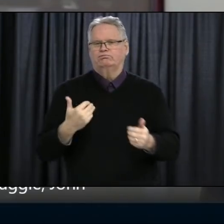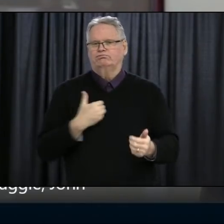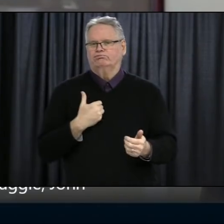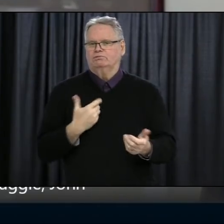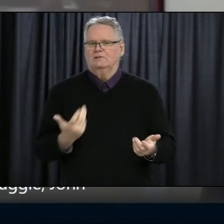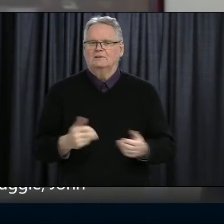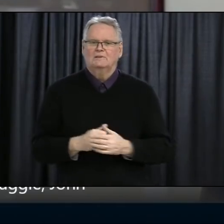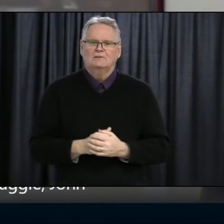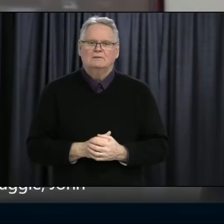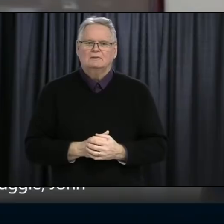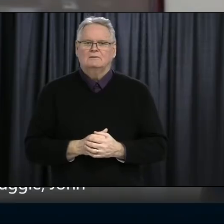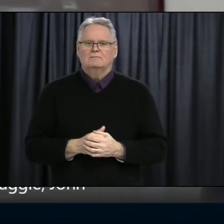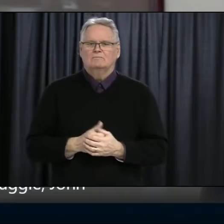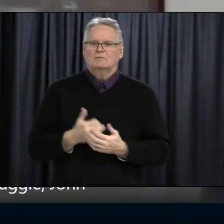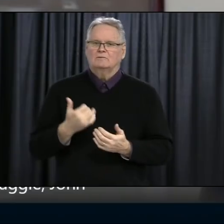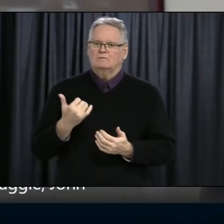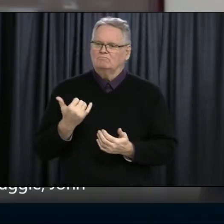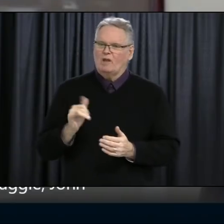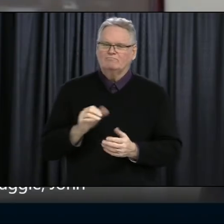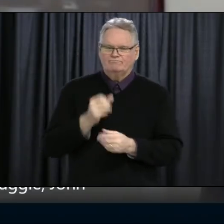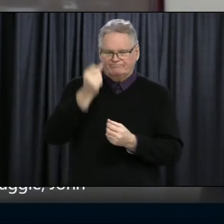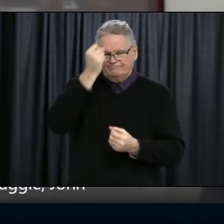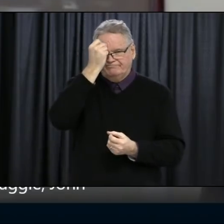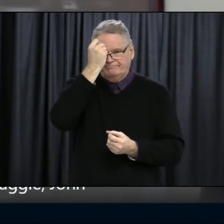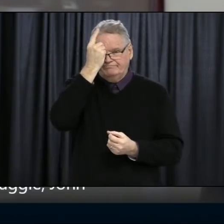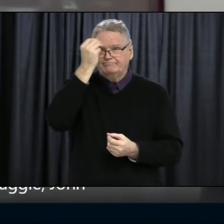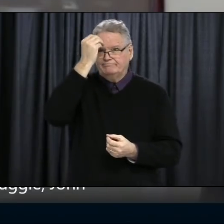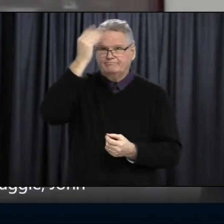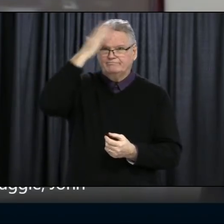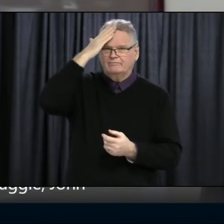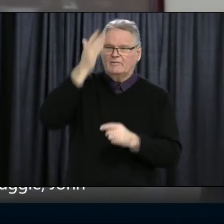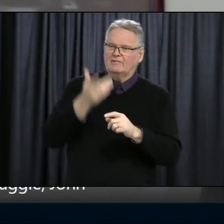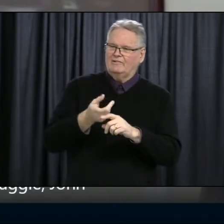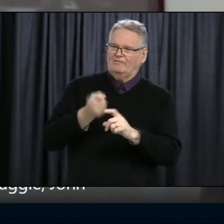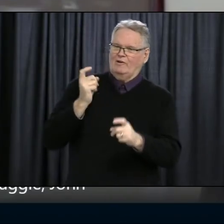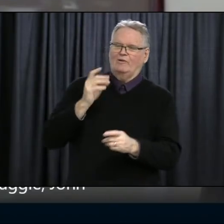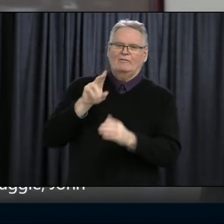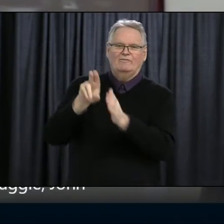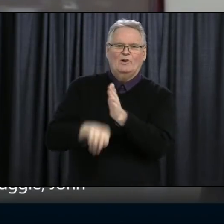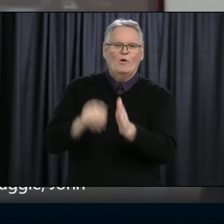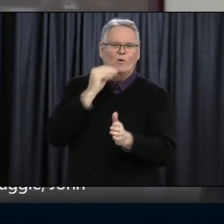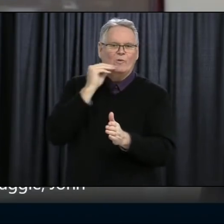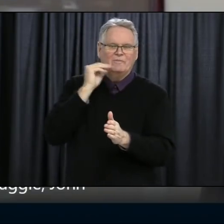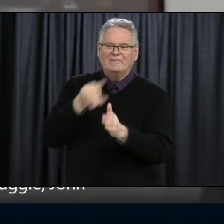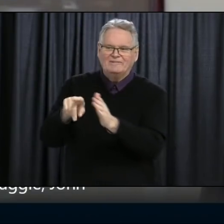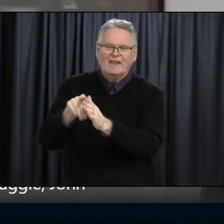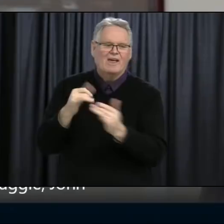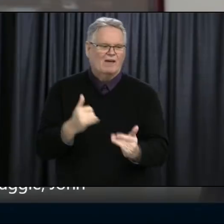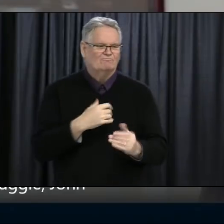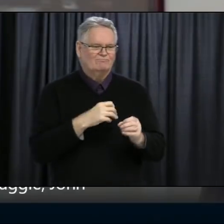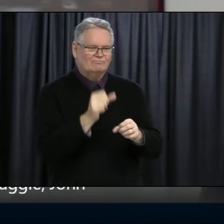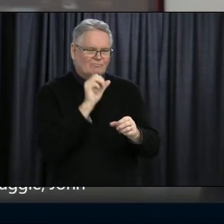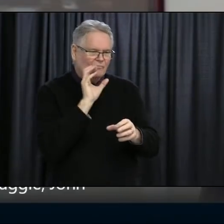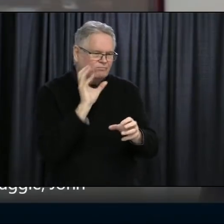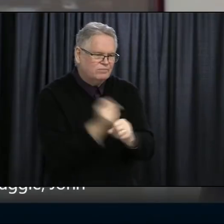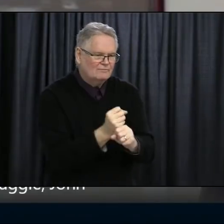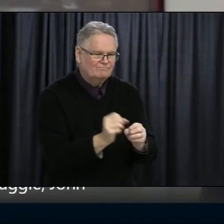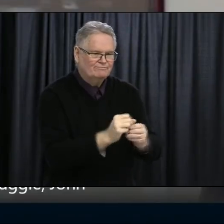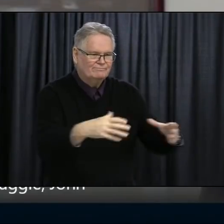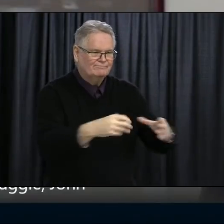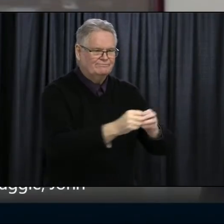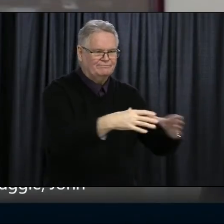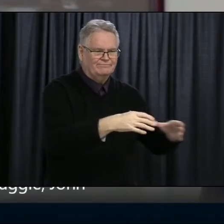said. It will take longer than we would like, and there will be ups and downs along the way. But we